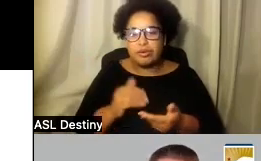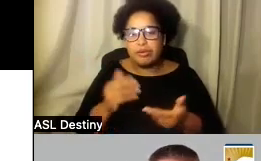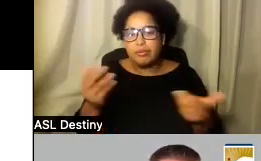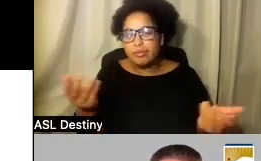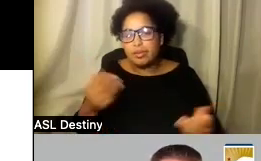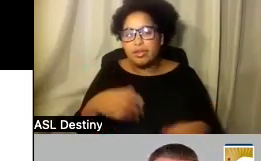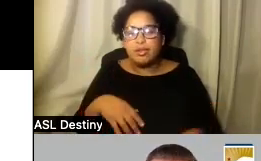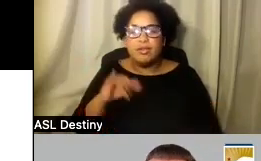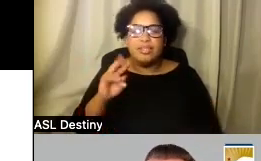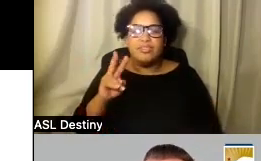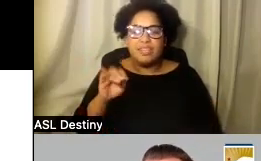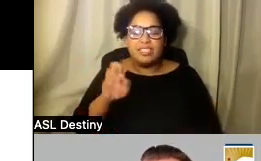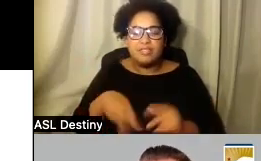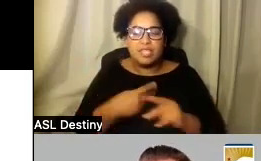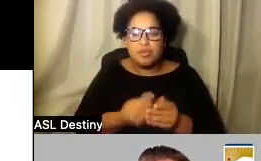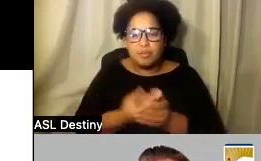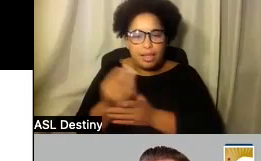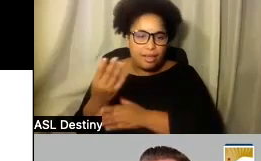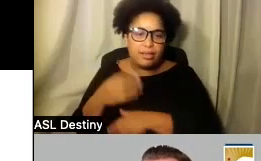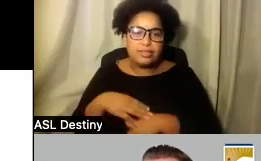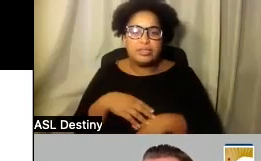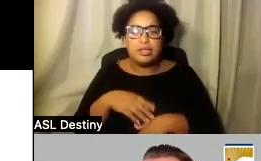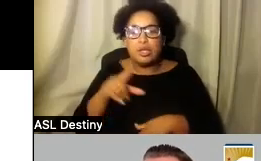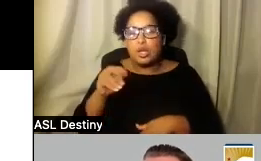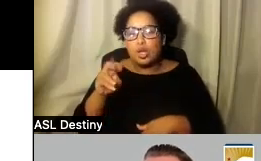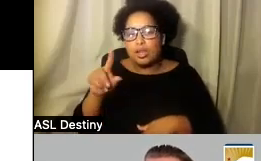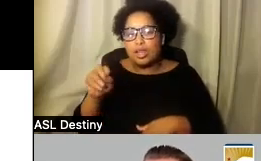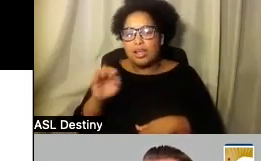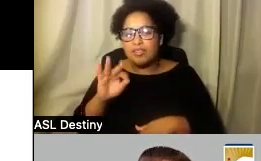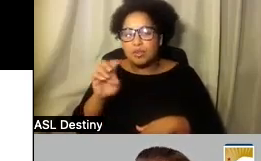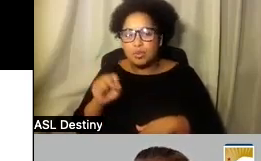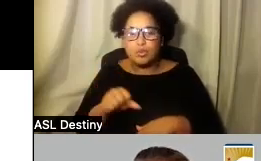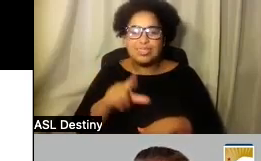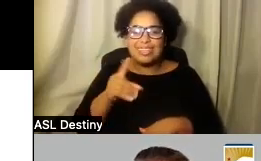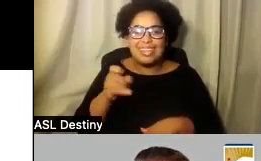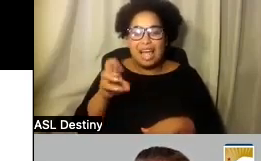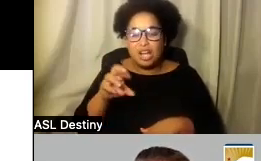low-lying fuels, ladder fuels, and making it to where